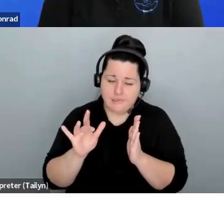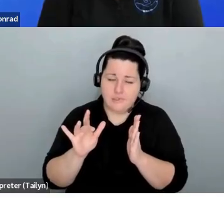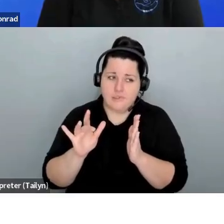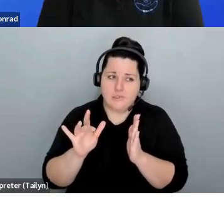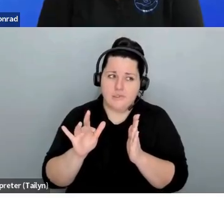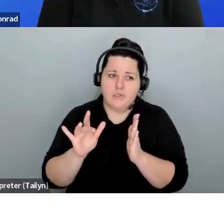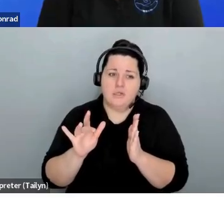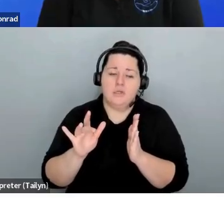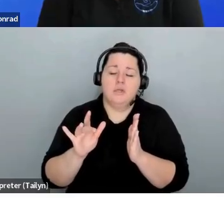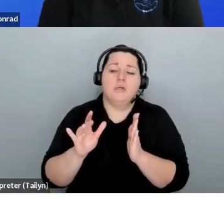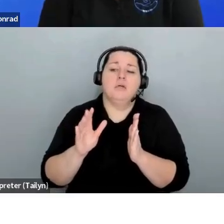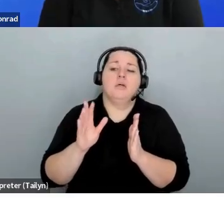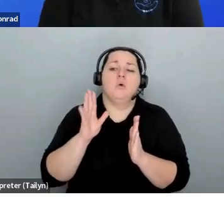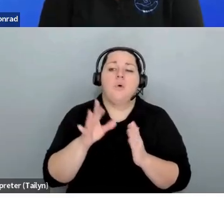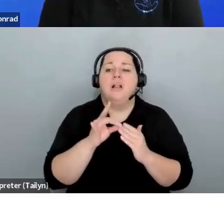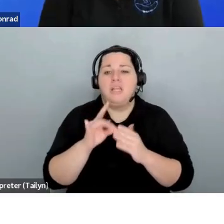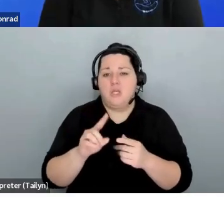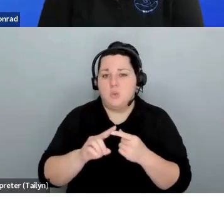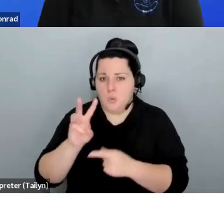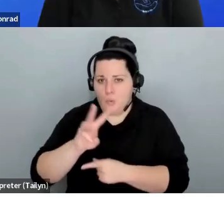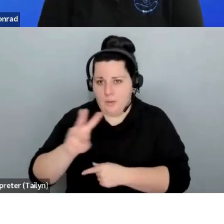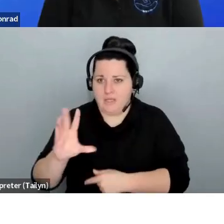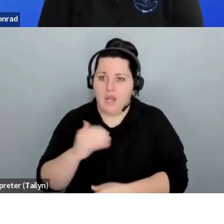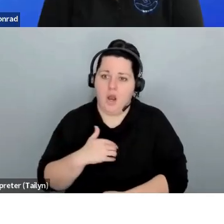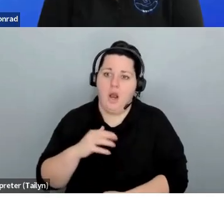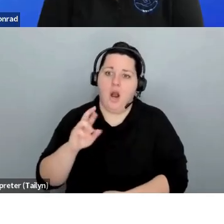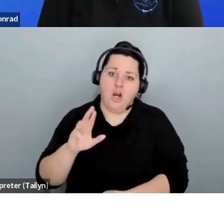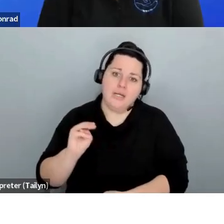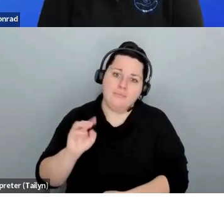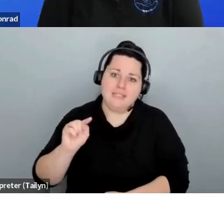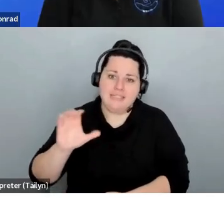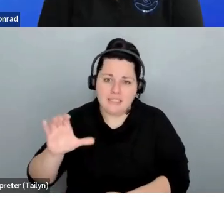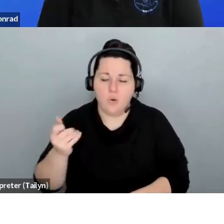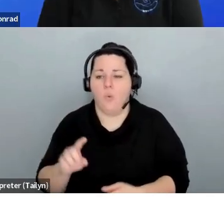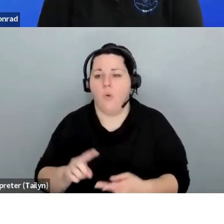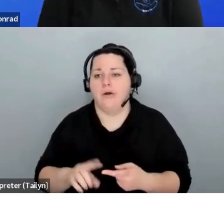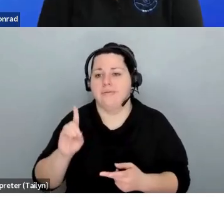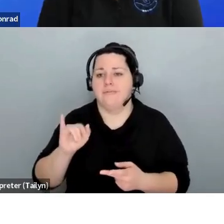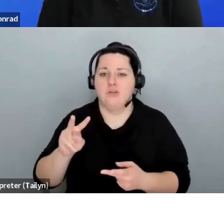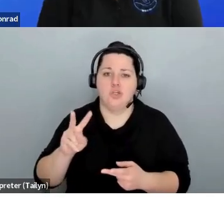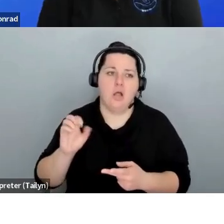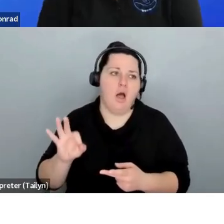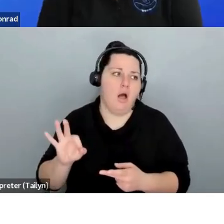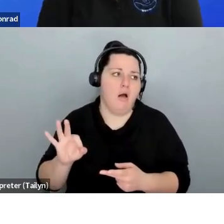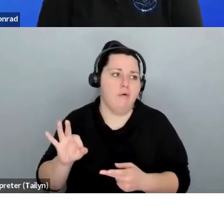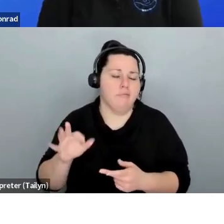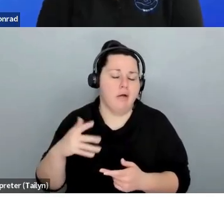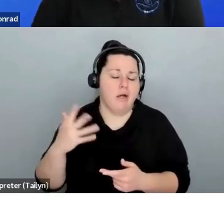it will take you to that website, to RMTC or to the division